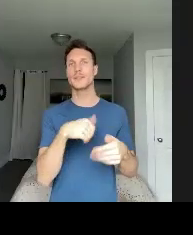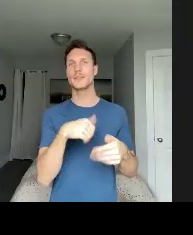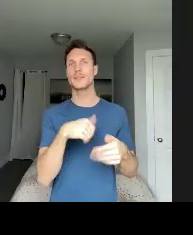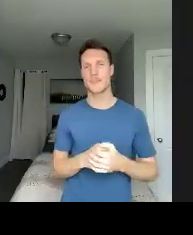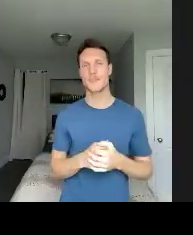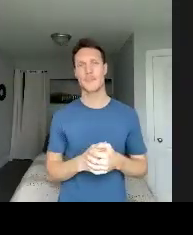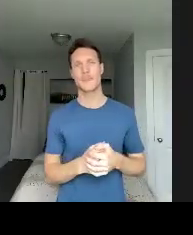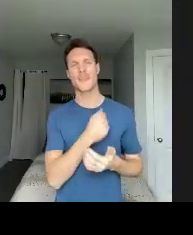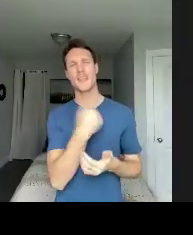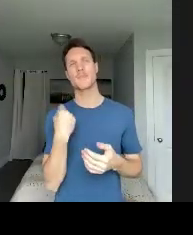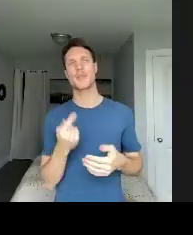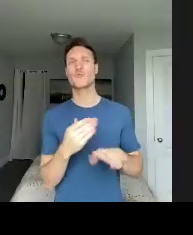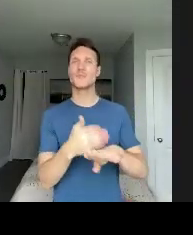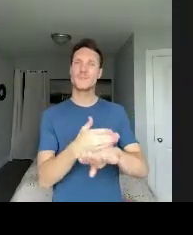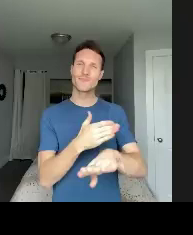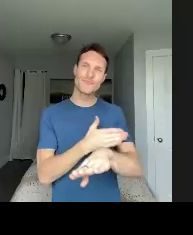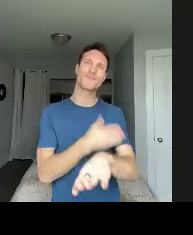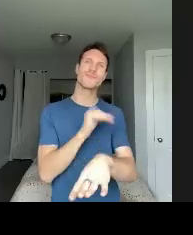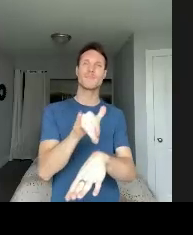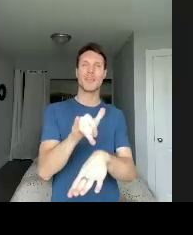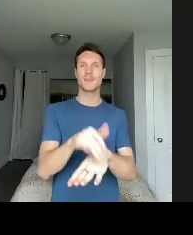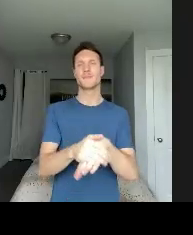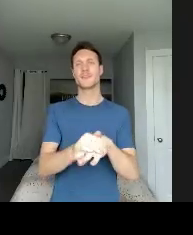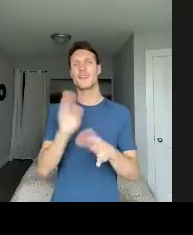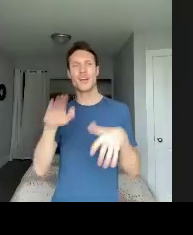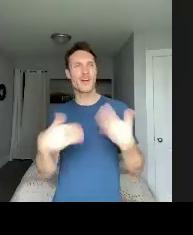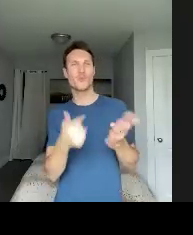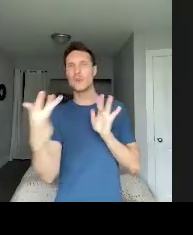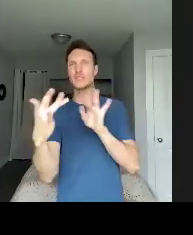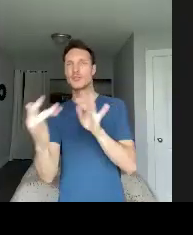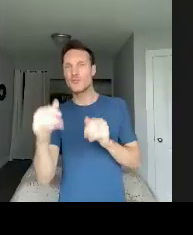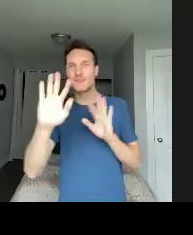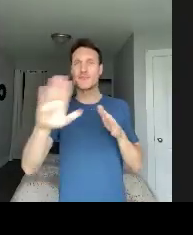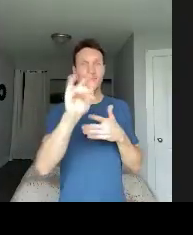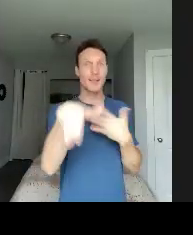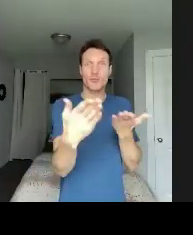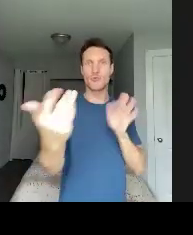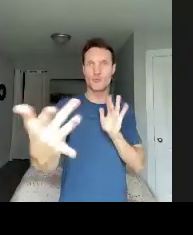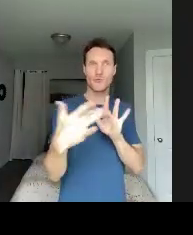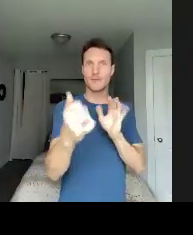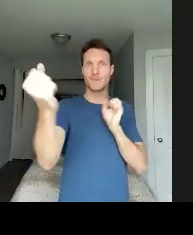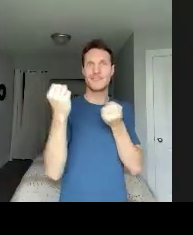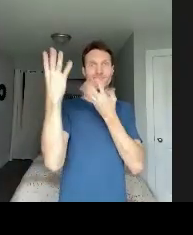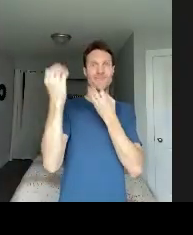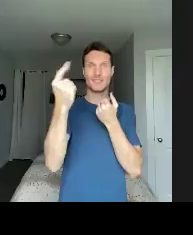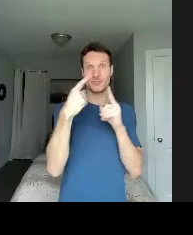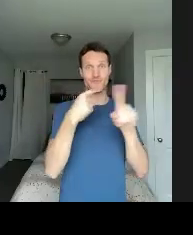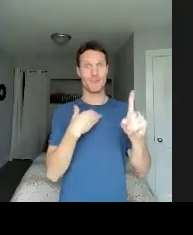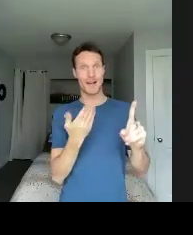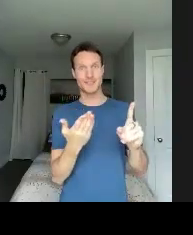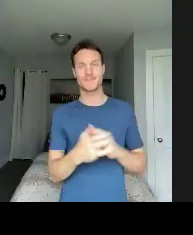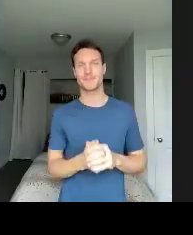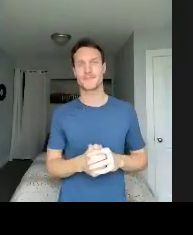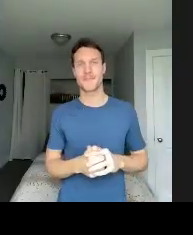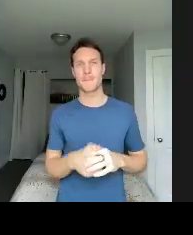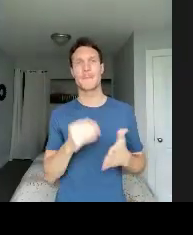that on how we'll be able to reach out to you, how you'll be able to get information to us. But again, I dropped in the chat